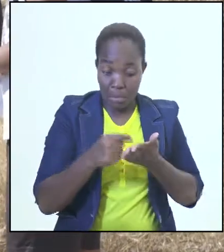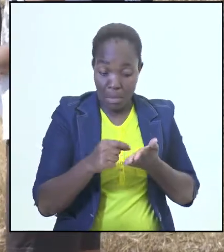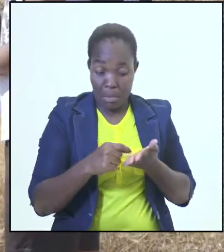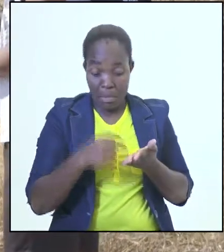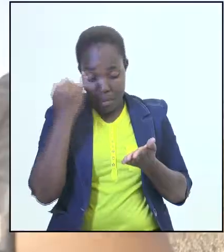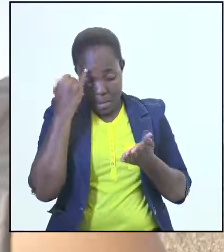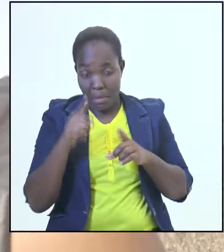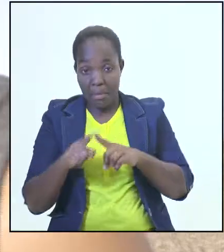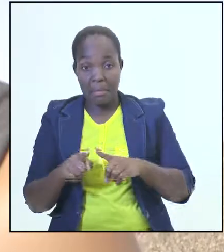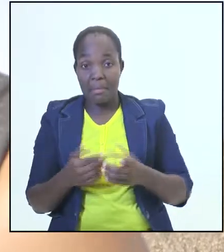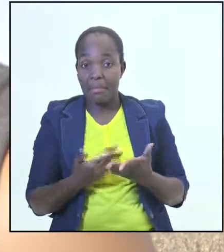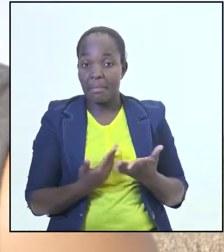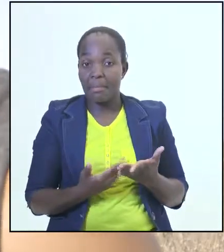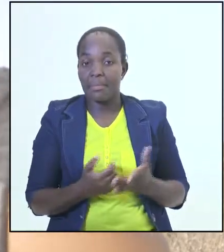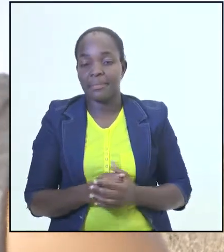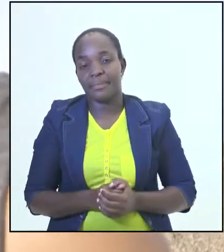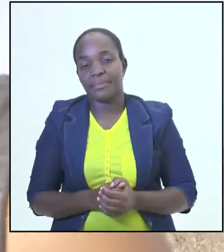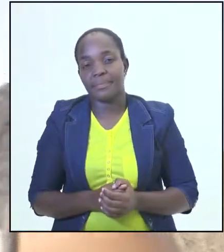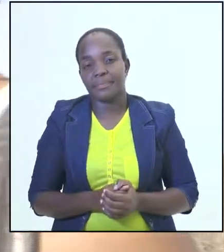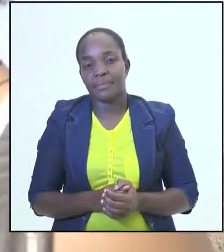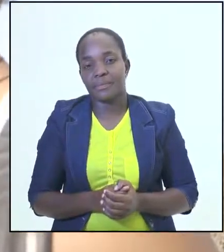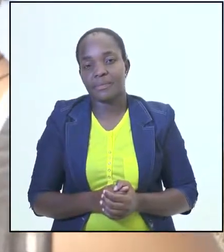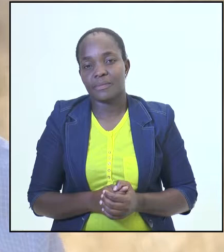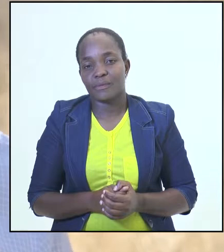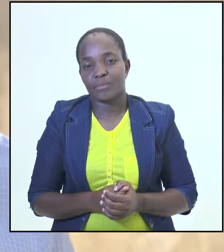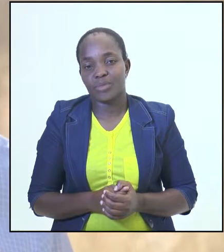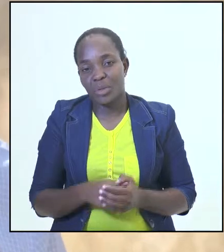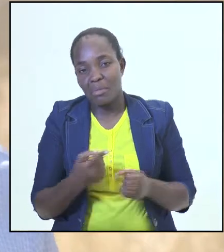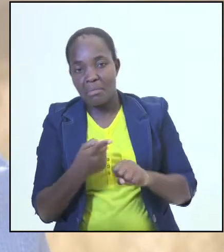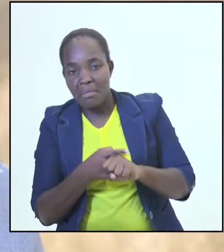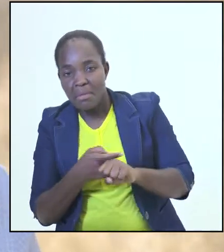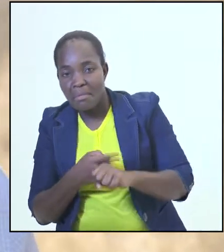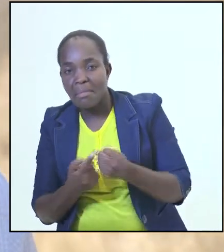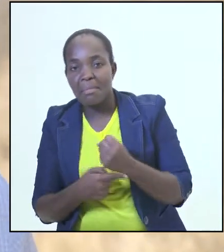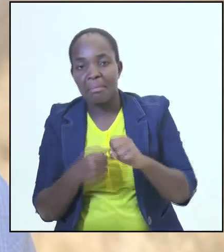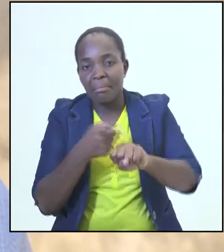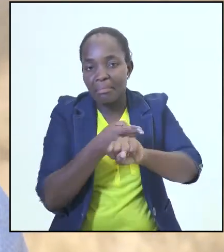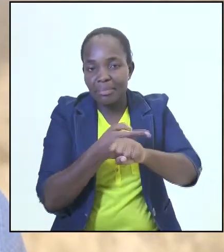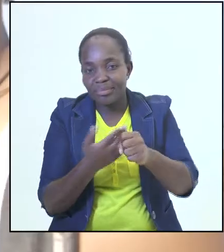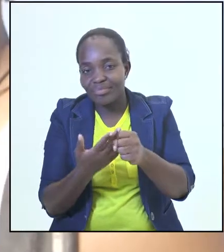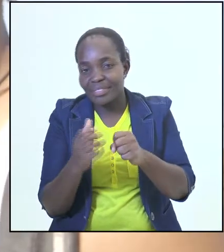ideas. You know, you could grow potatoes, carrots.